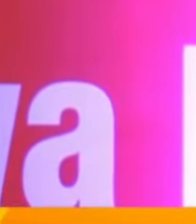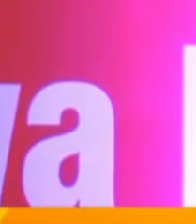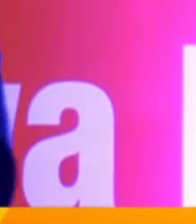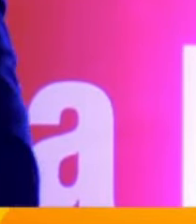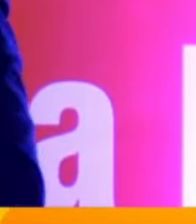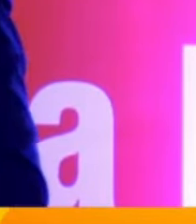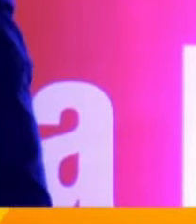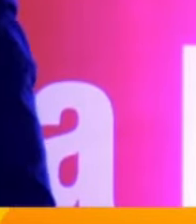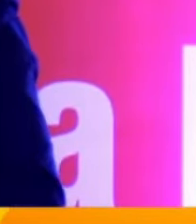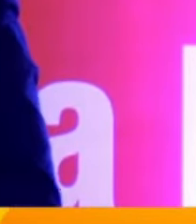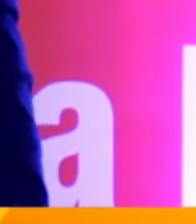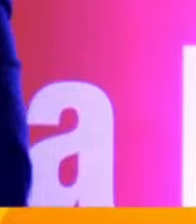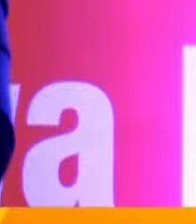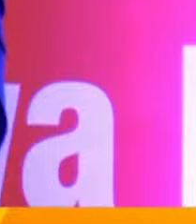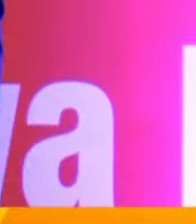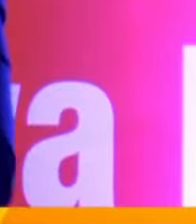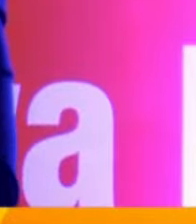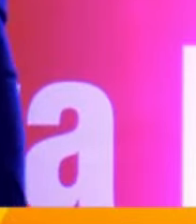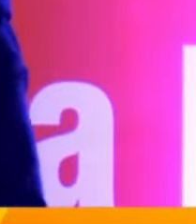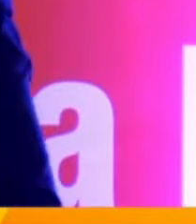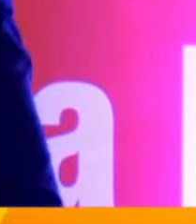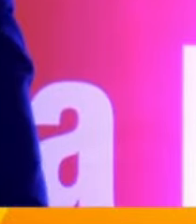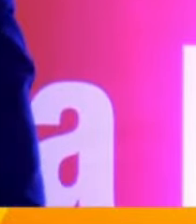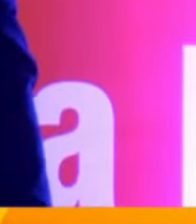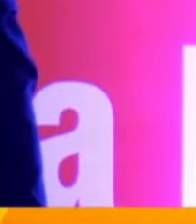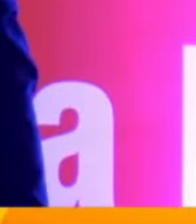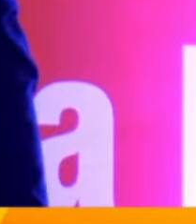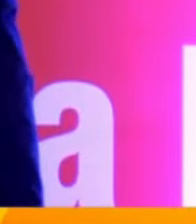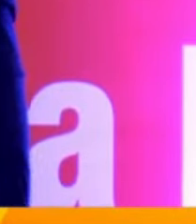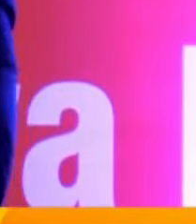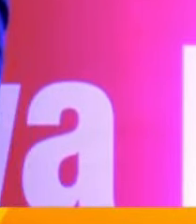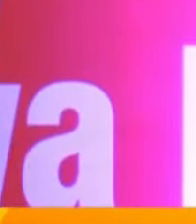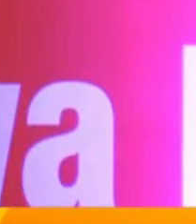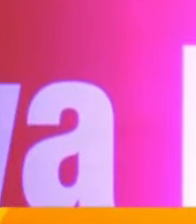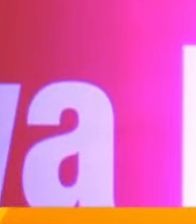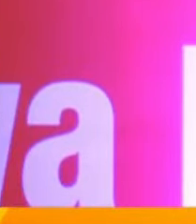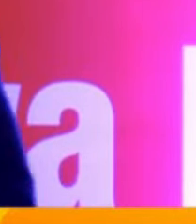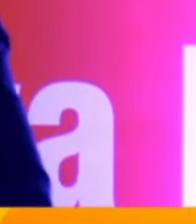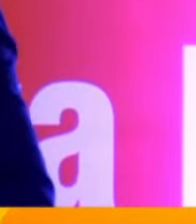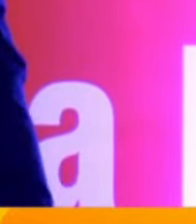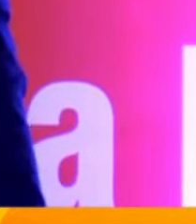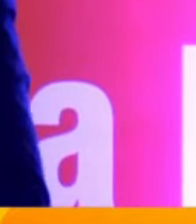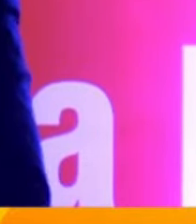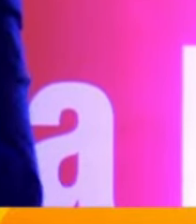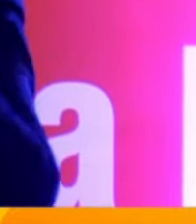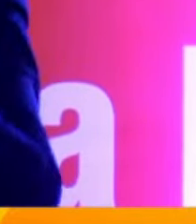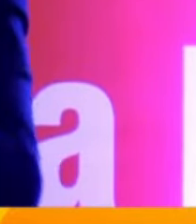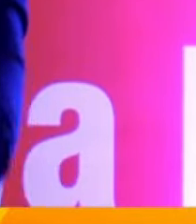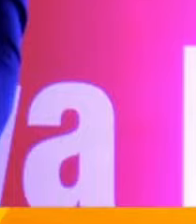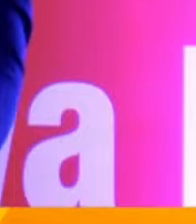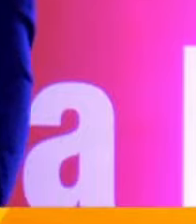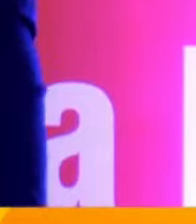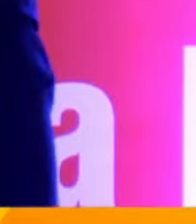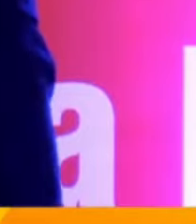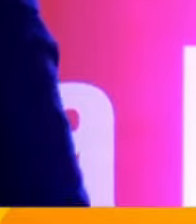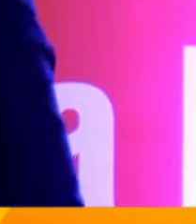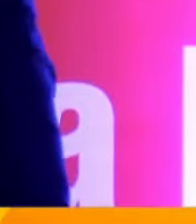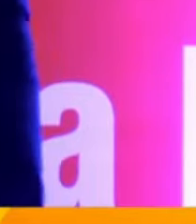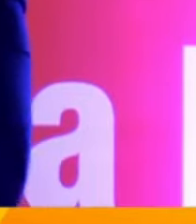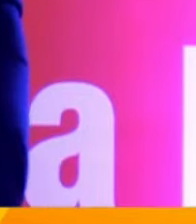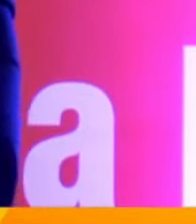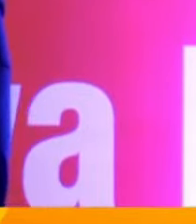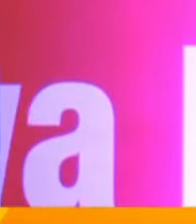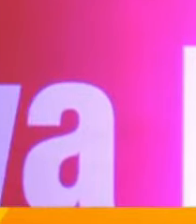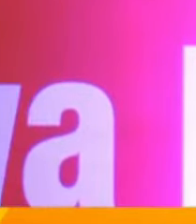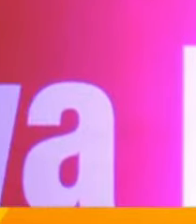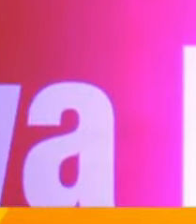sincere gratitude from today onwards. If you go to AU, if you succeed to AU, please remember us